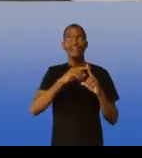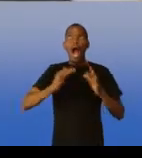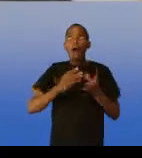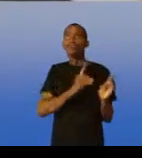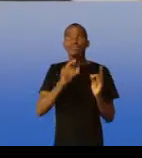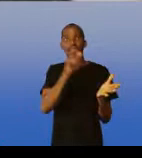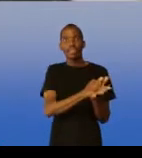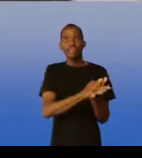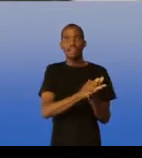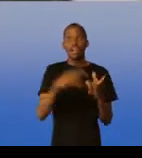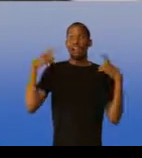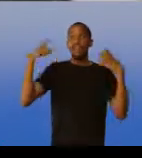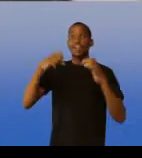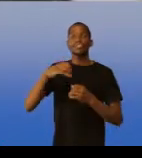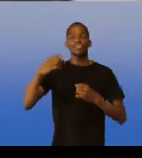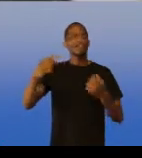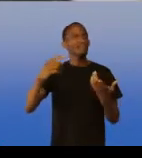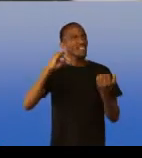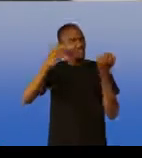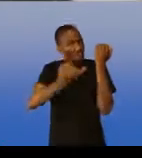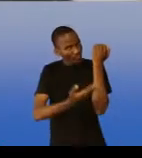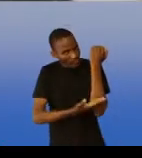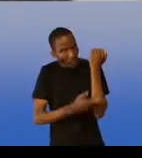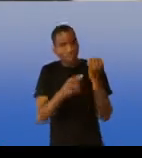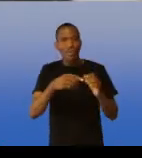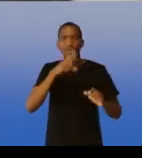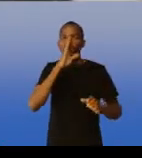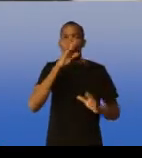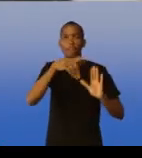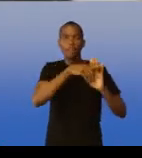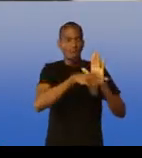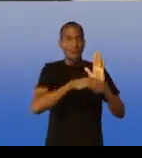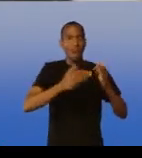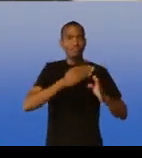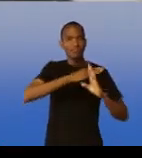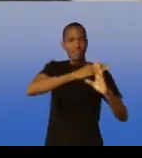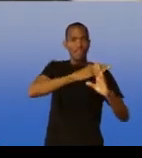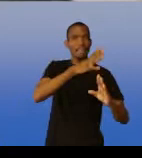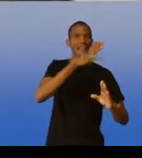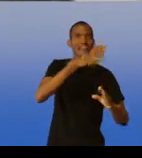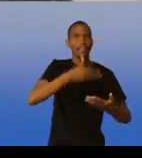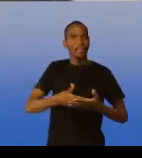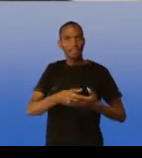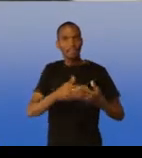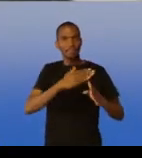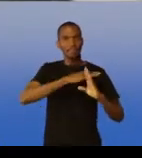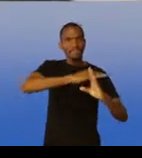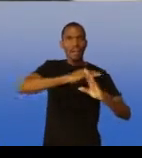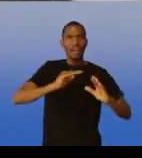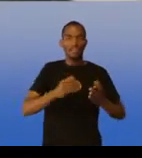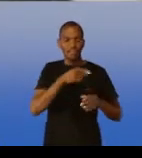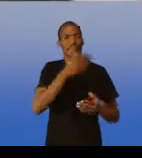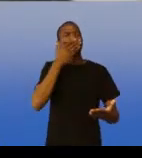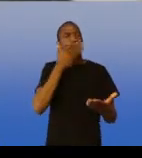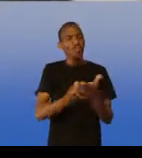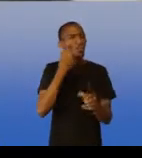government introduced a program many years ago for prevention of mother-to-child transmission, which has really done a good job